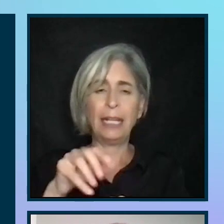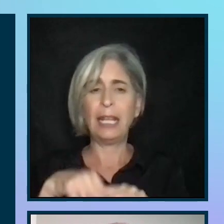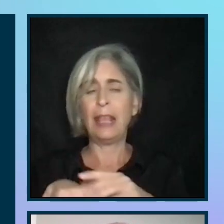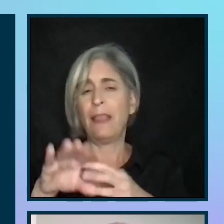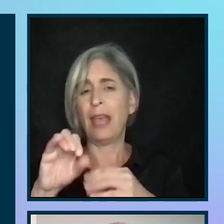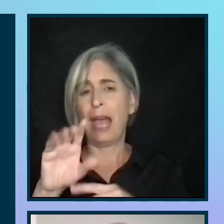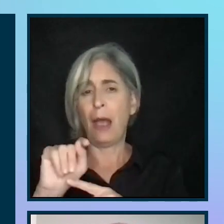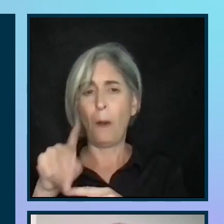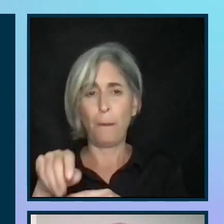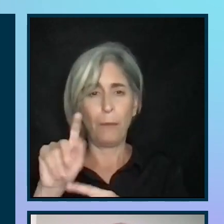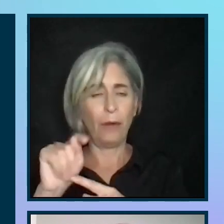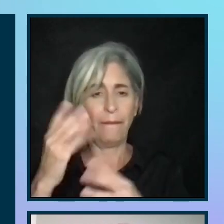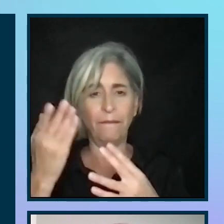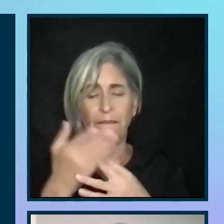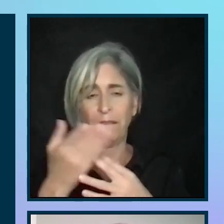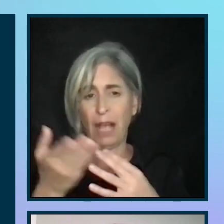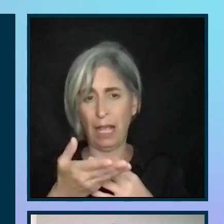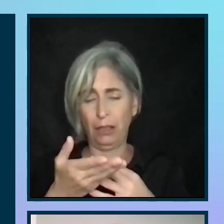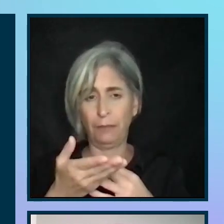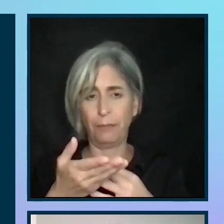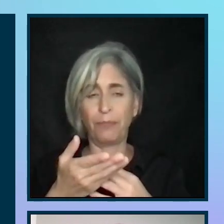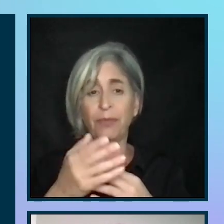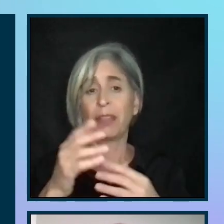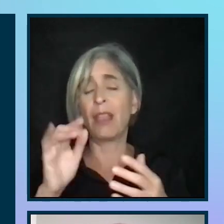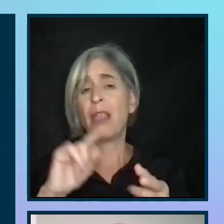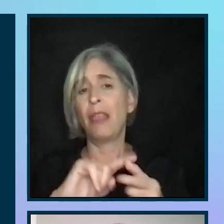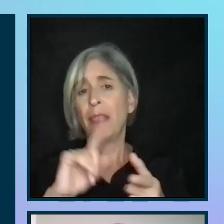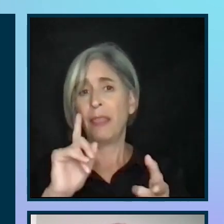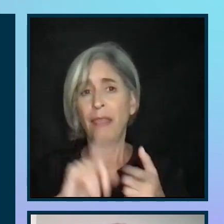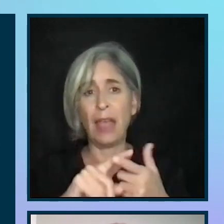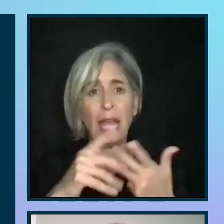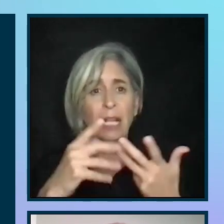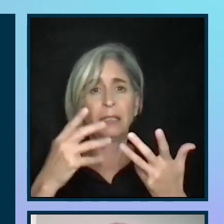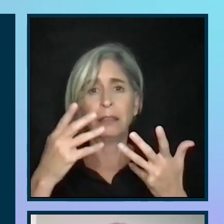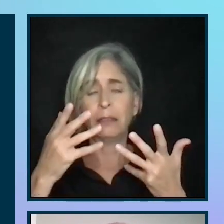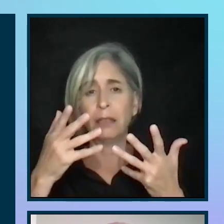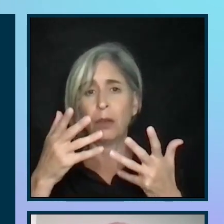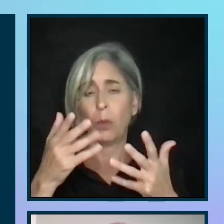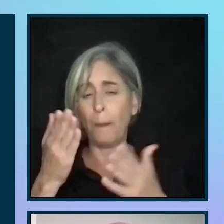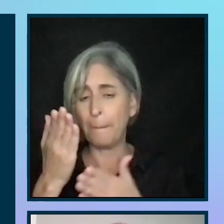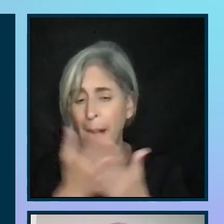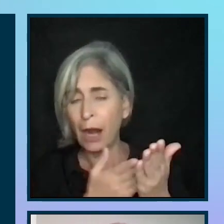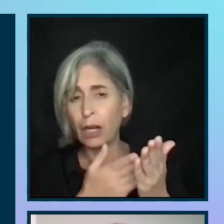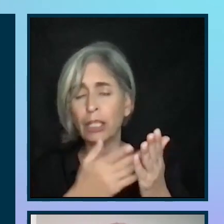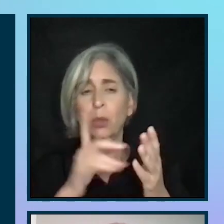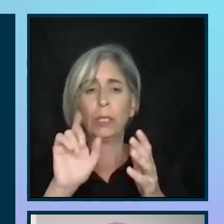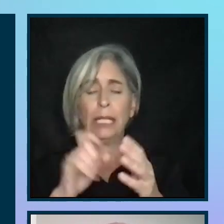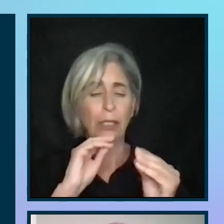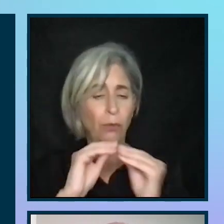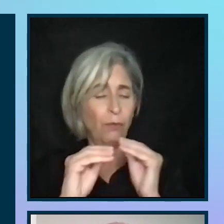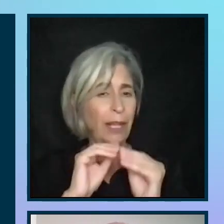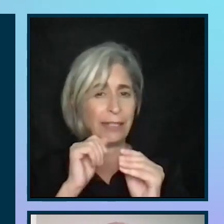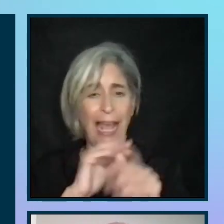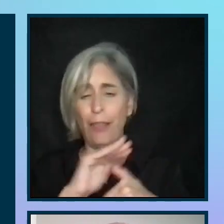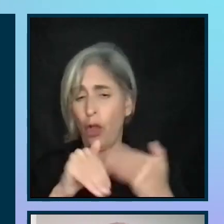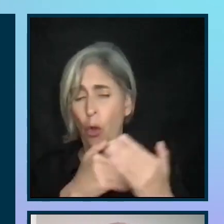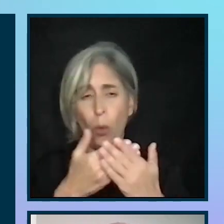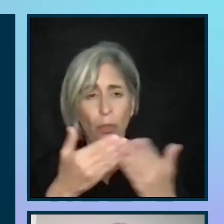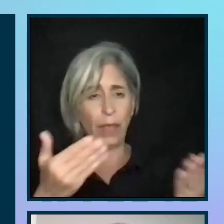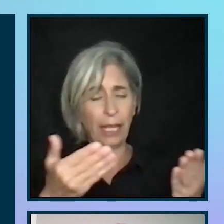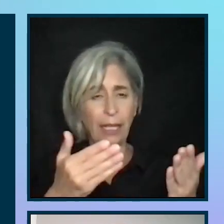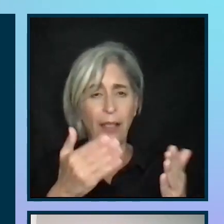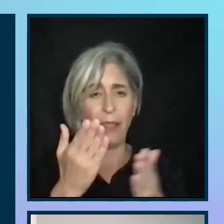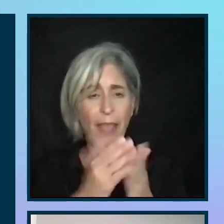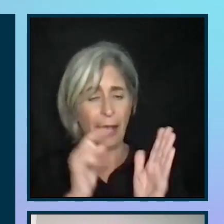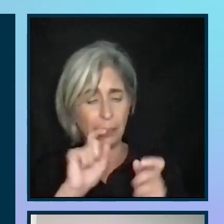output files, then it's only the math portion of that we would go back and do correction in this and have everything else available in the